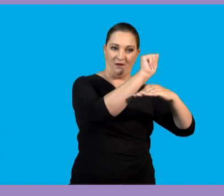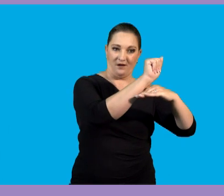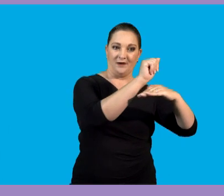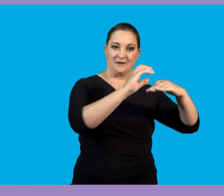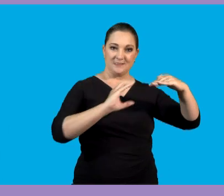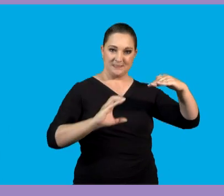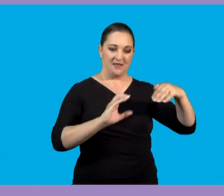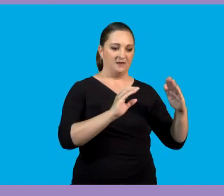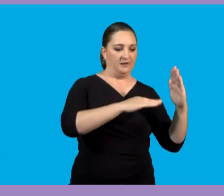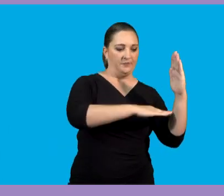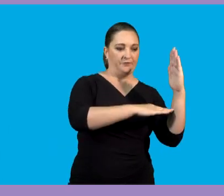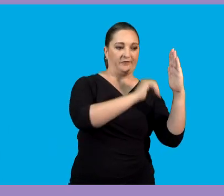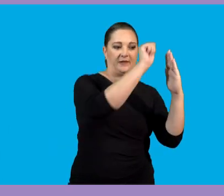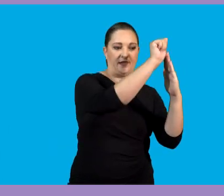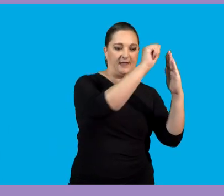AC in this